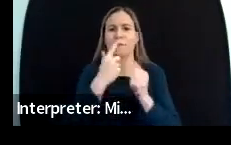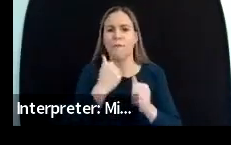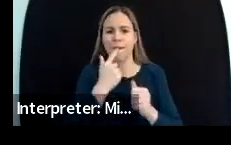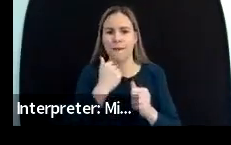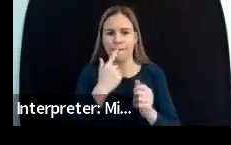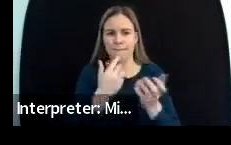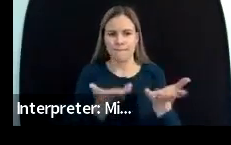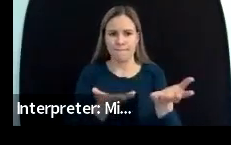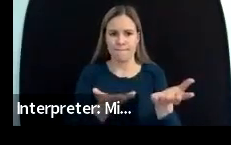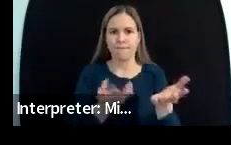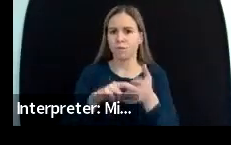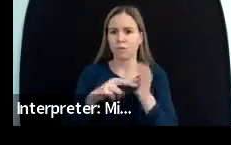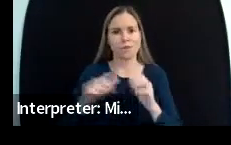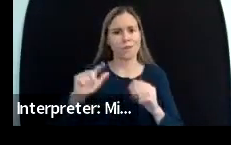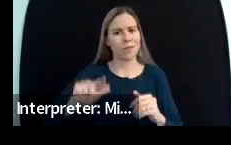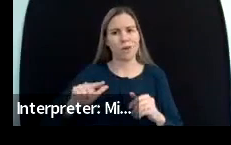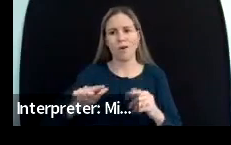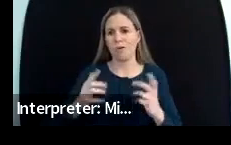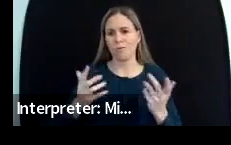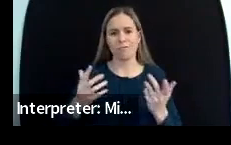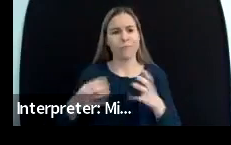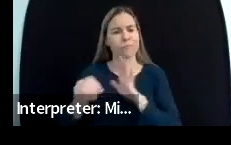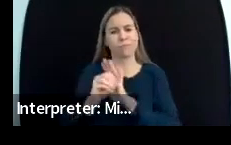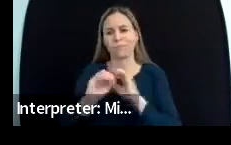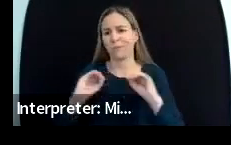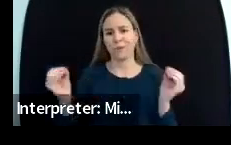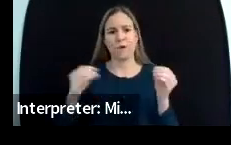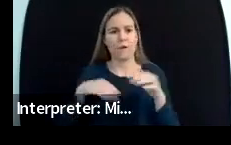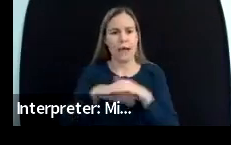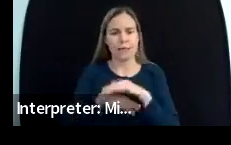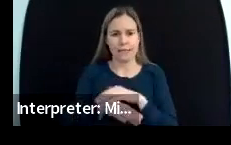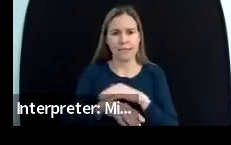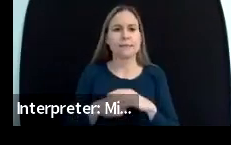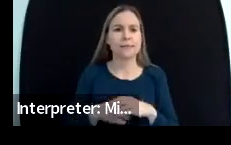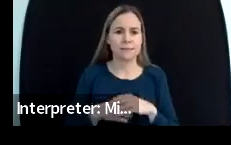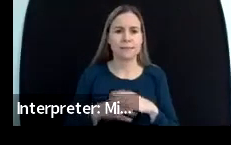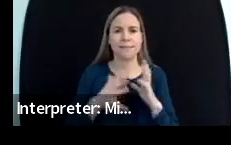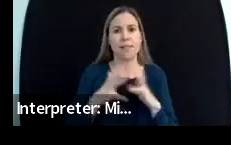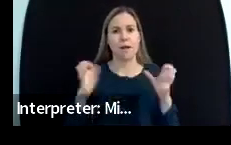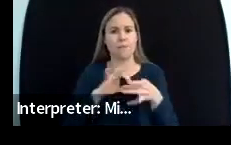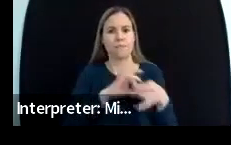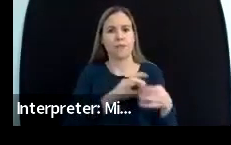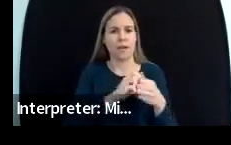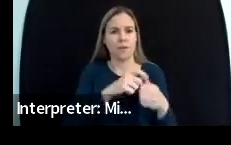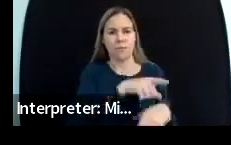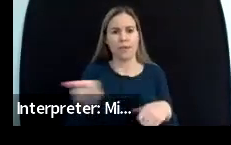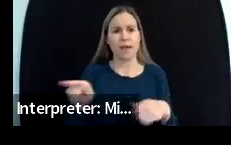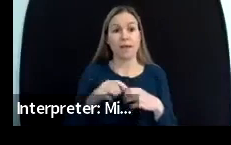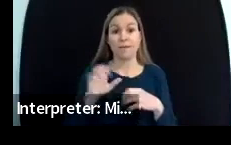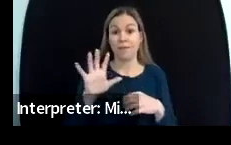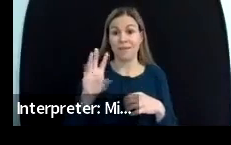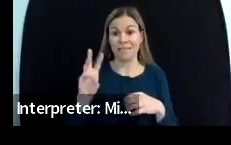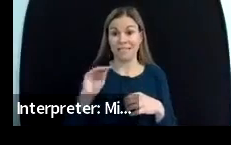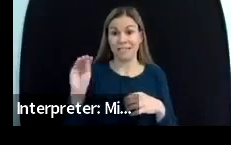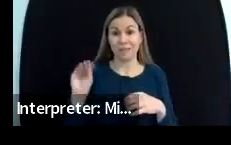outline. So you can kind of see a lot of correlation with that. 56%